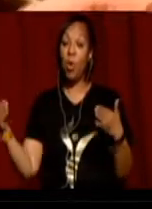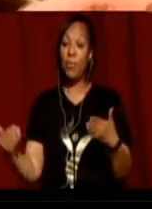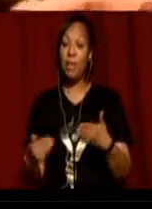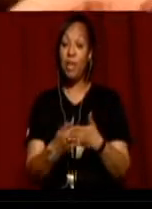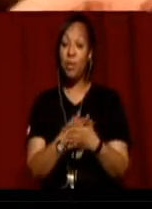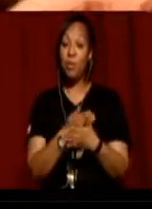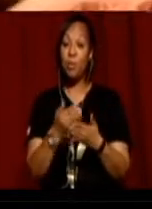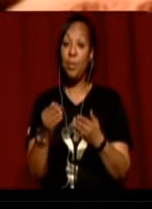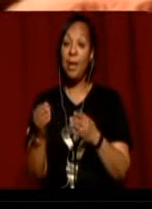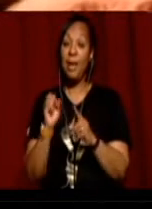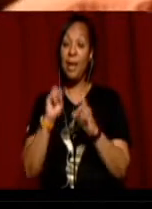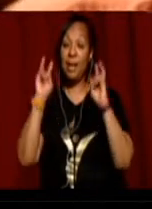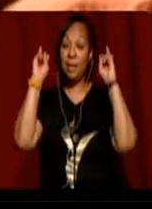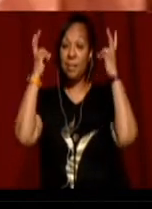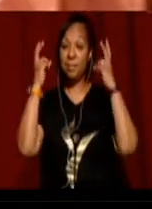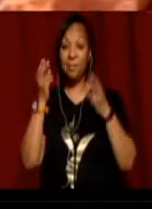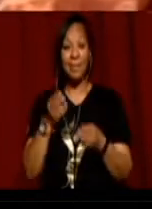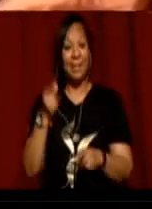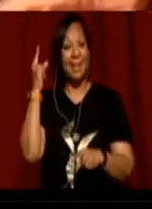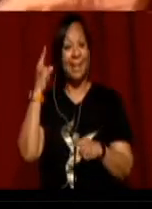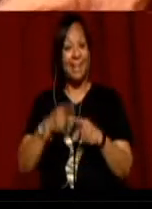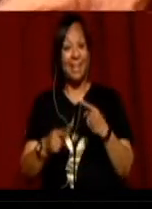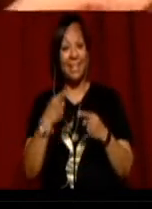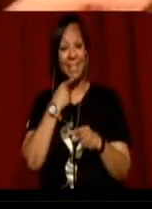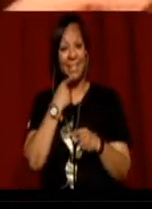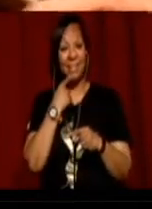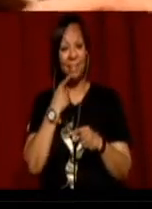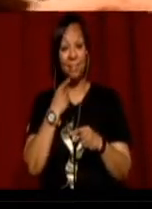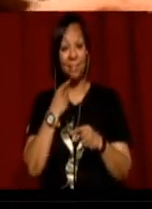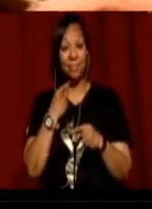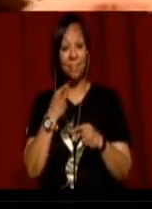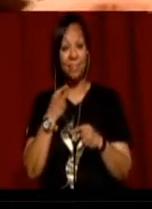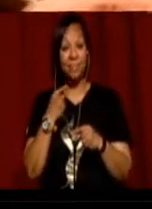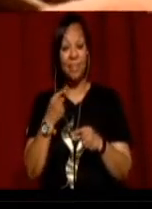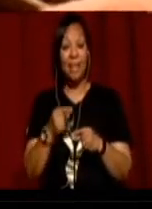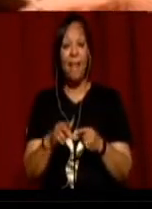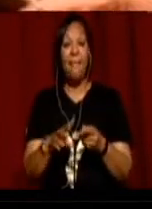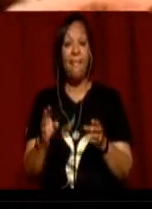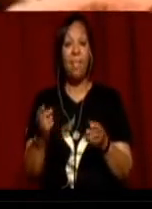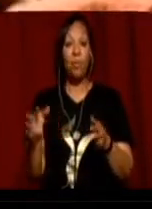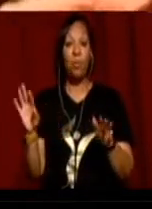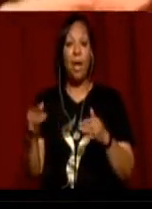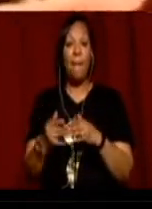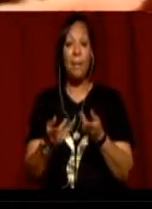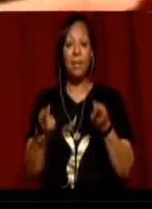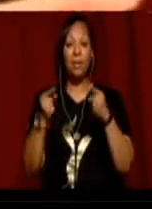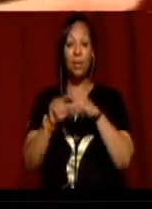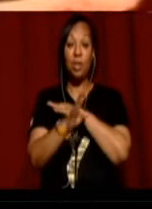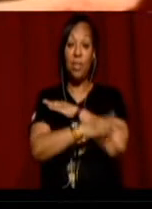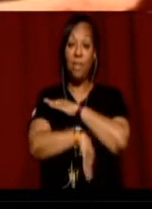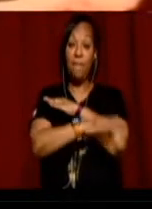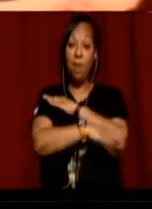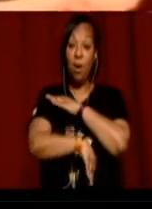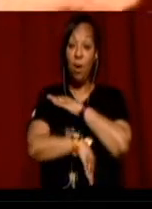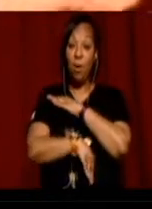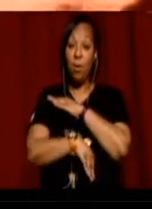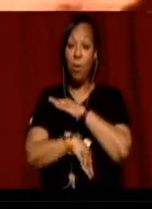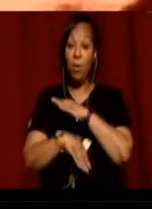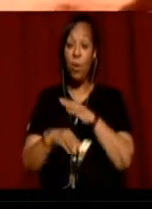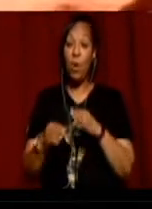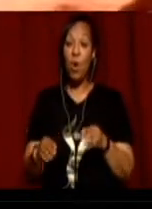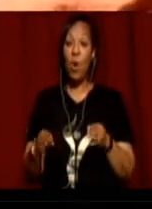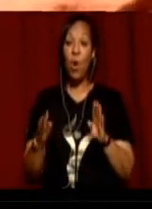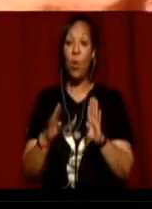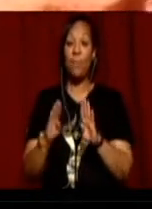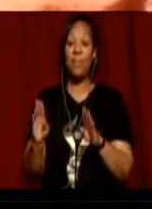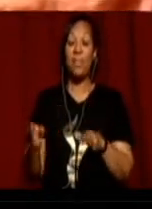be. I can't tell you when it's going to be. There are predictions that it might be in the fall, but we don't even know yet whether this virus will